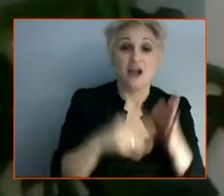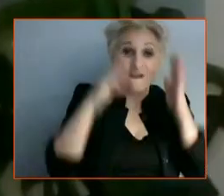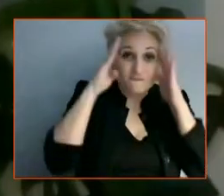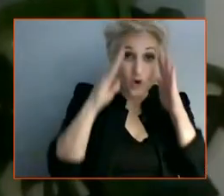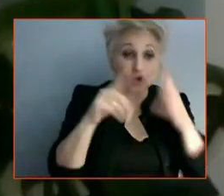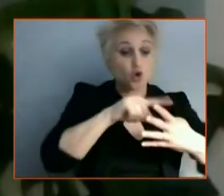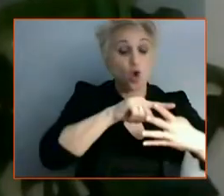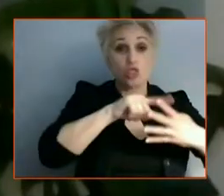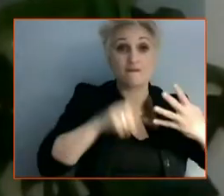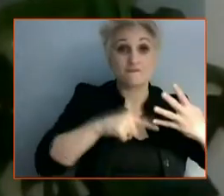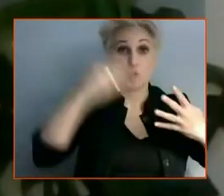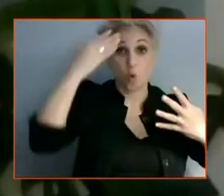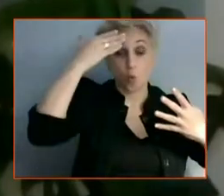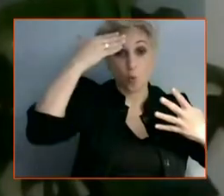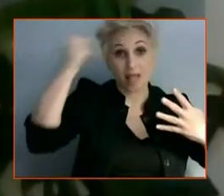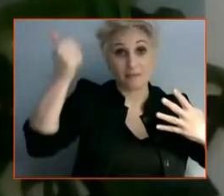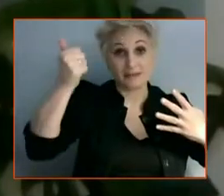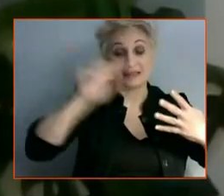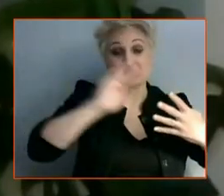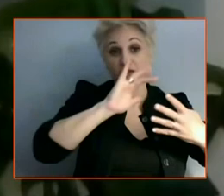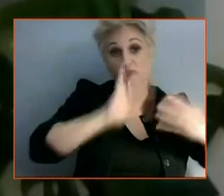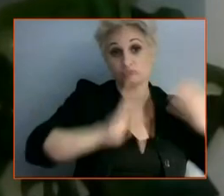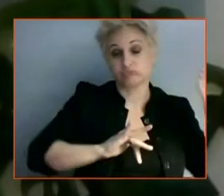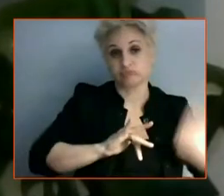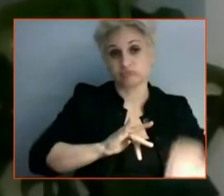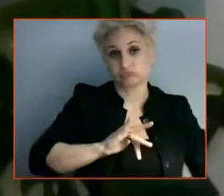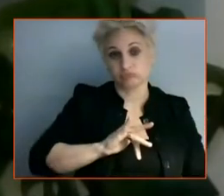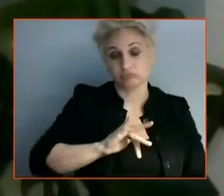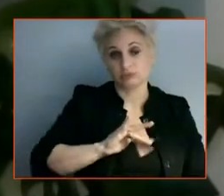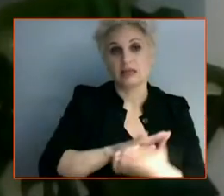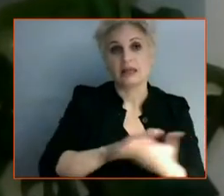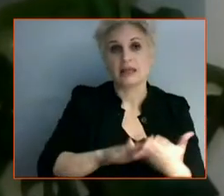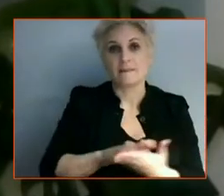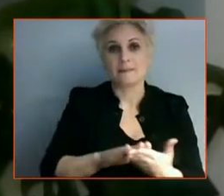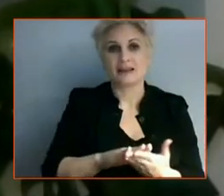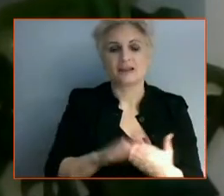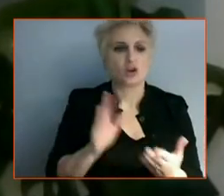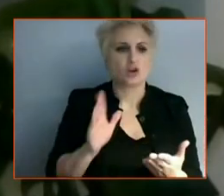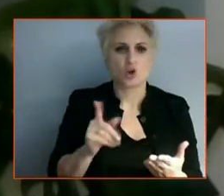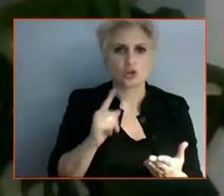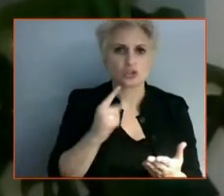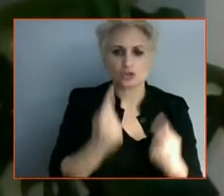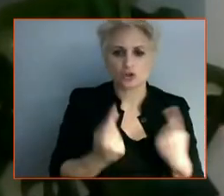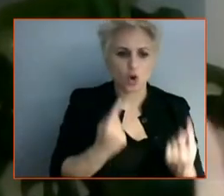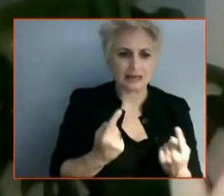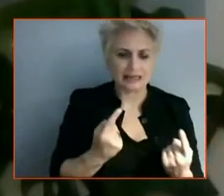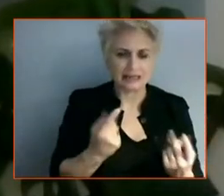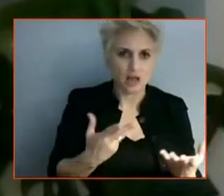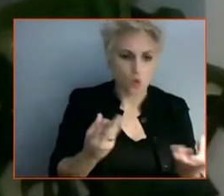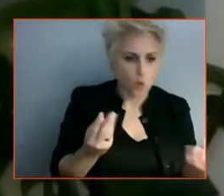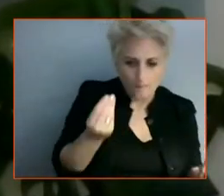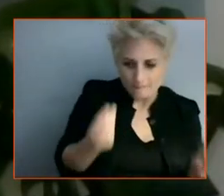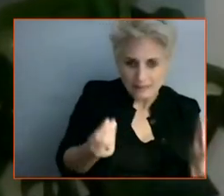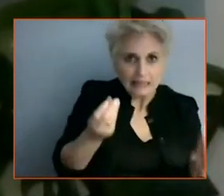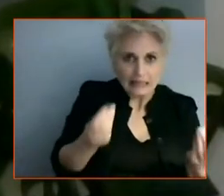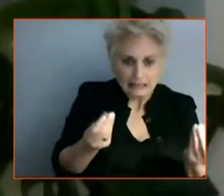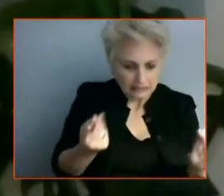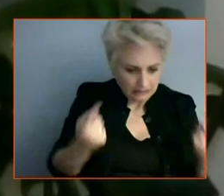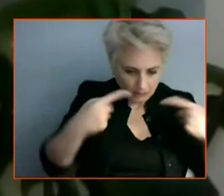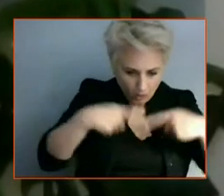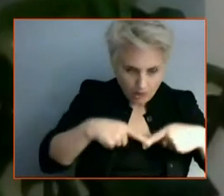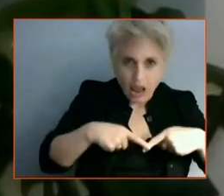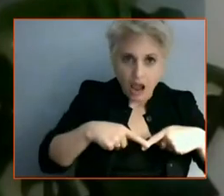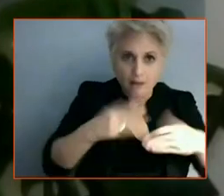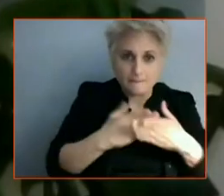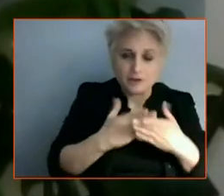again justify, not purely from a short-term balancing of the books kind of rationale, the investment in things